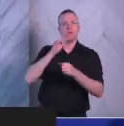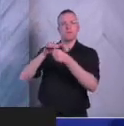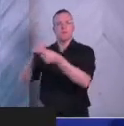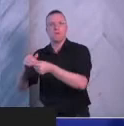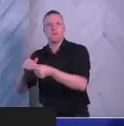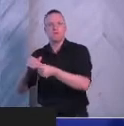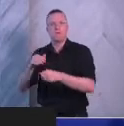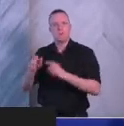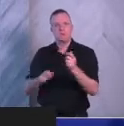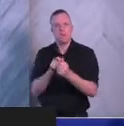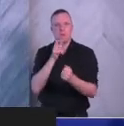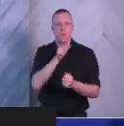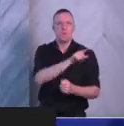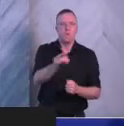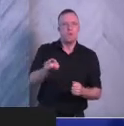that have been affected.